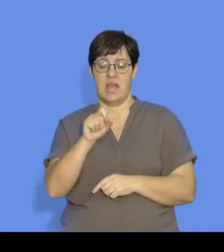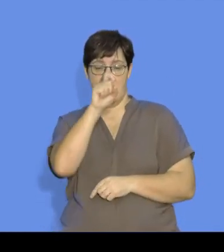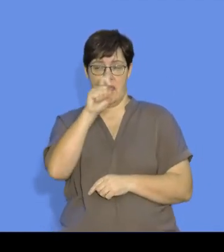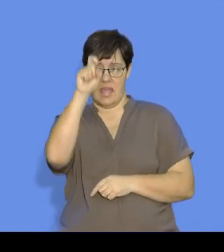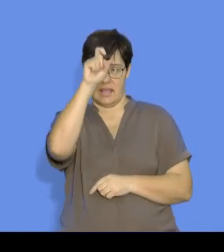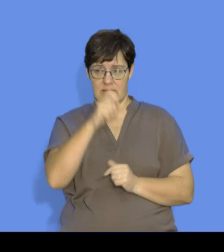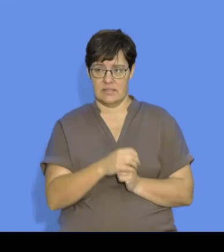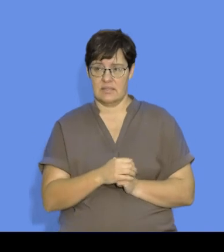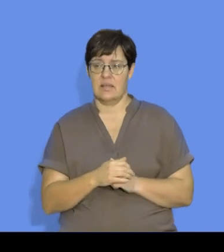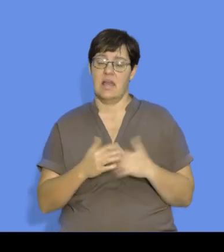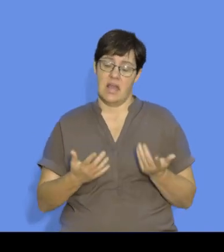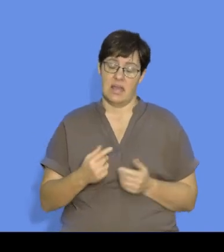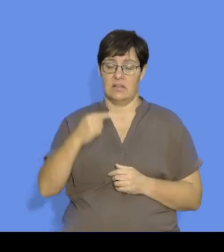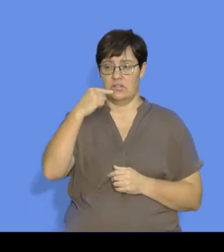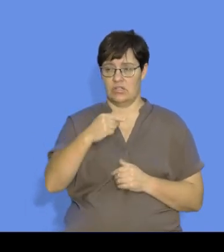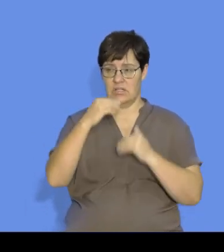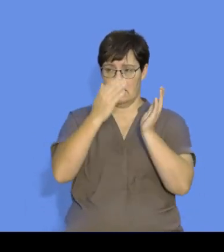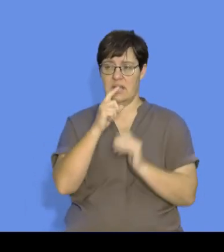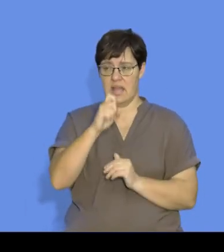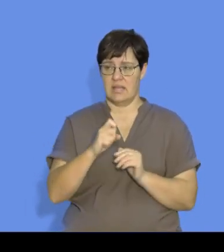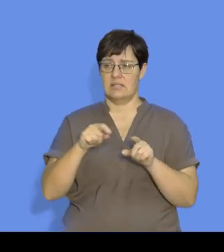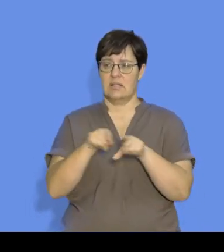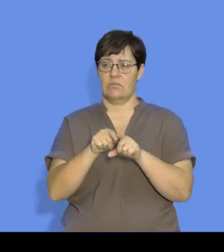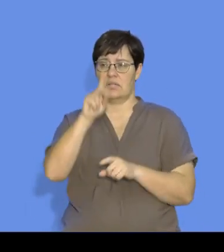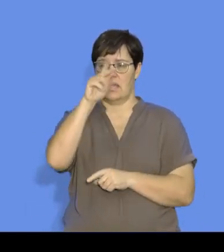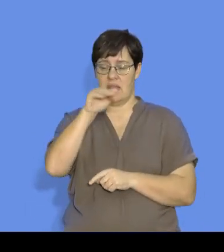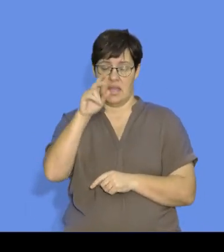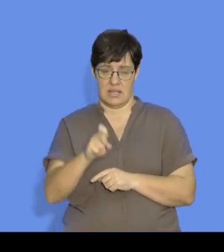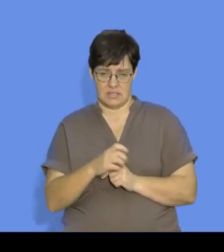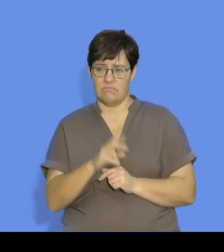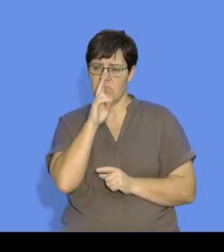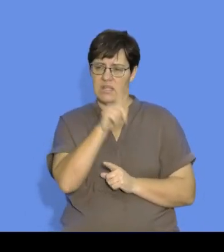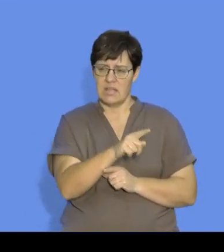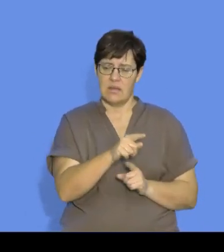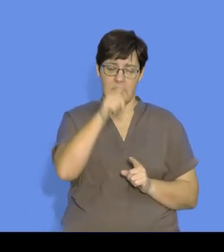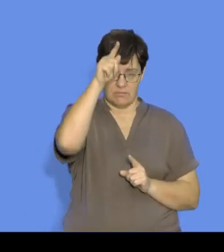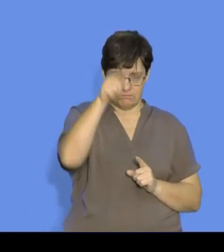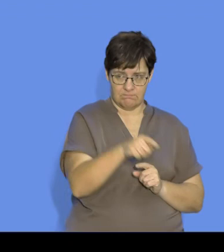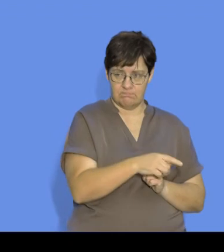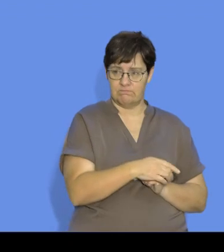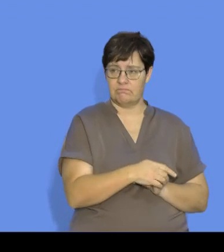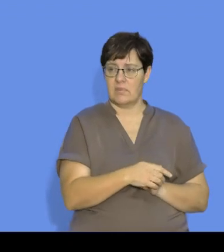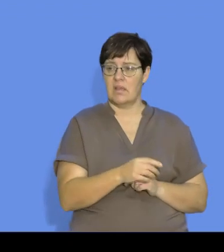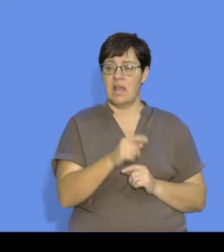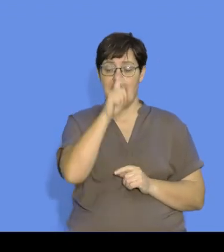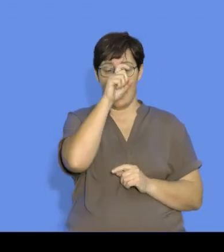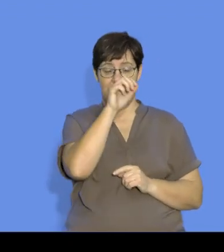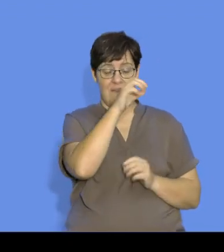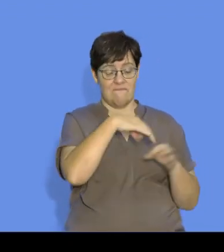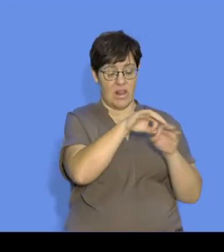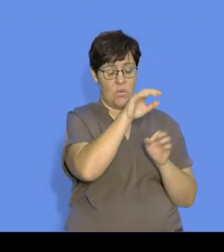the exponent of x. Already you can see that this simply means that the value of